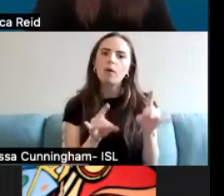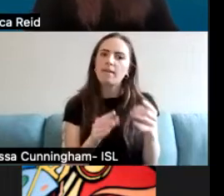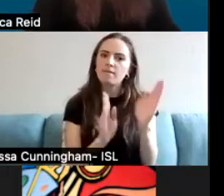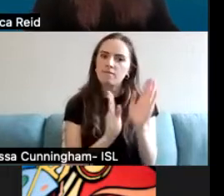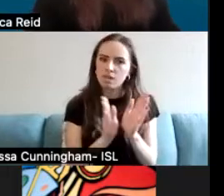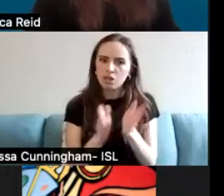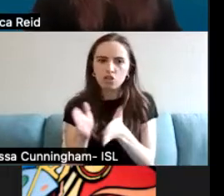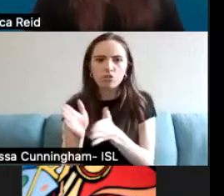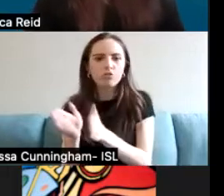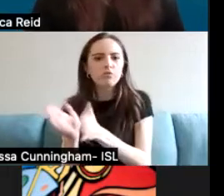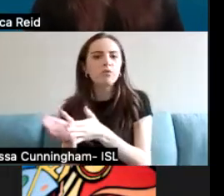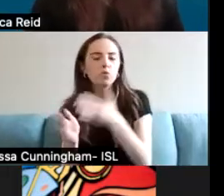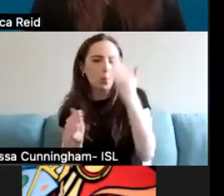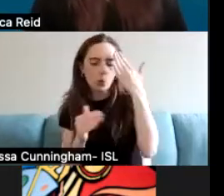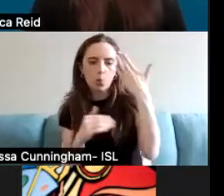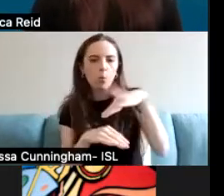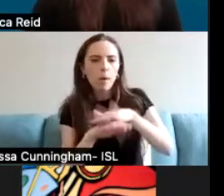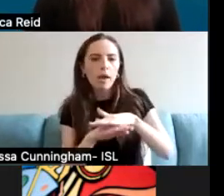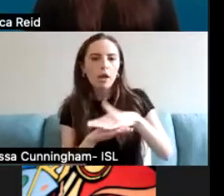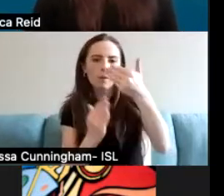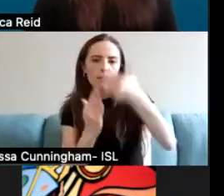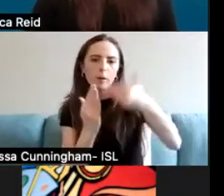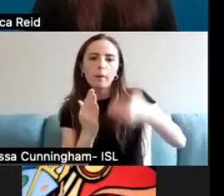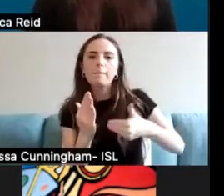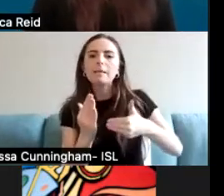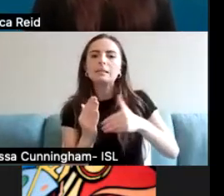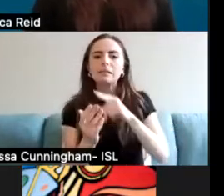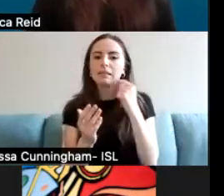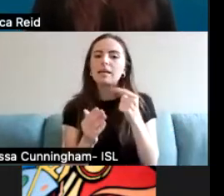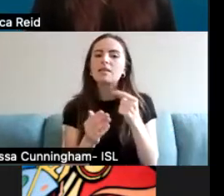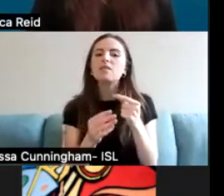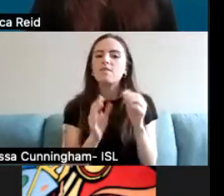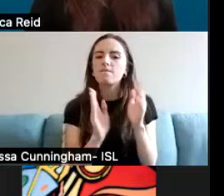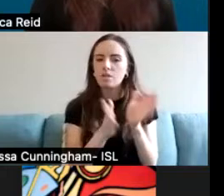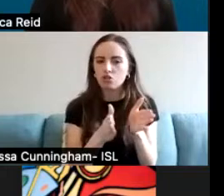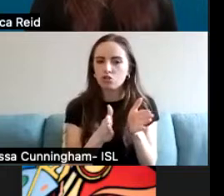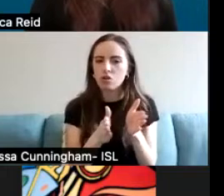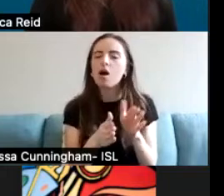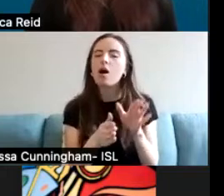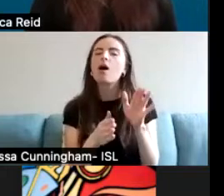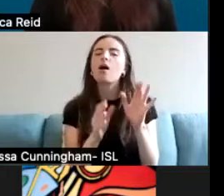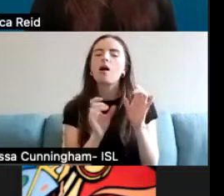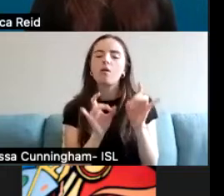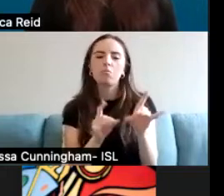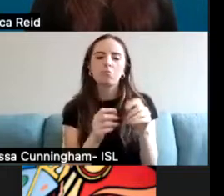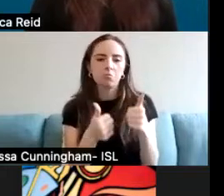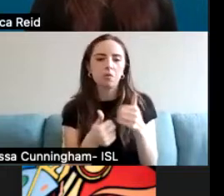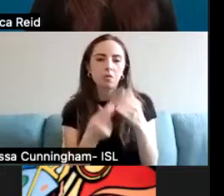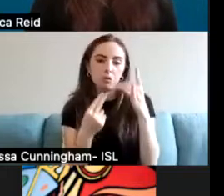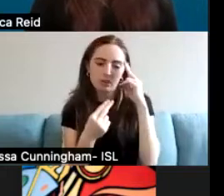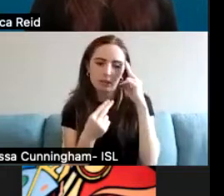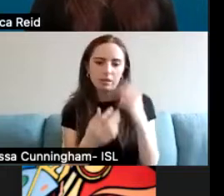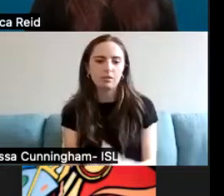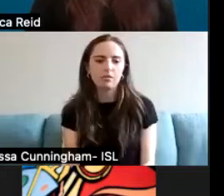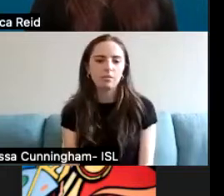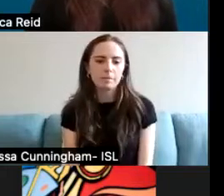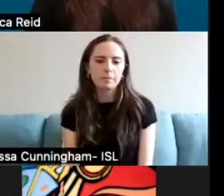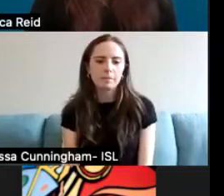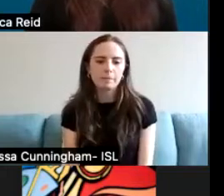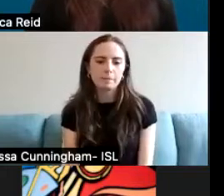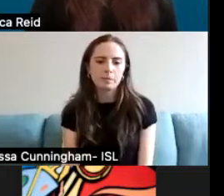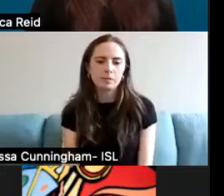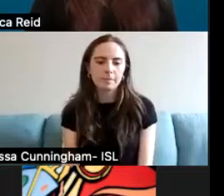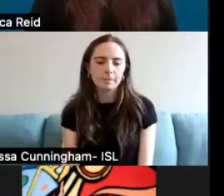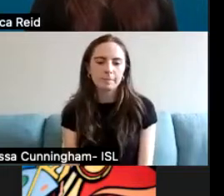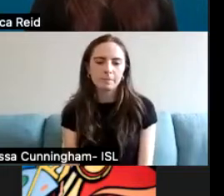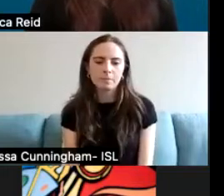text is. There are no issues. It's able to read the screen just fine because that is text. It's not images, it's not